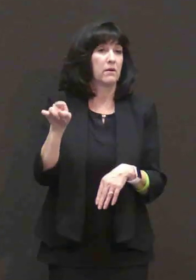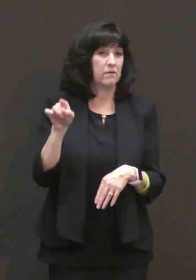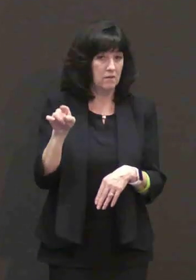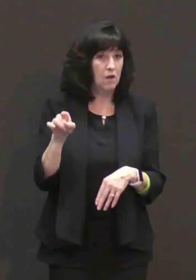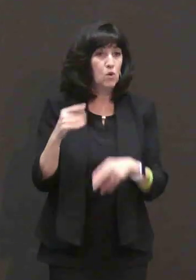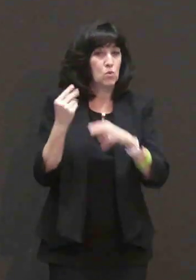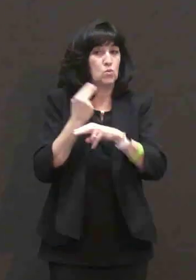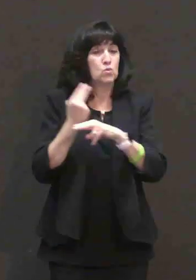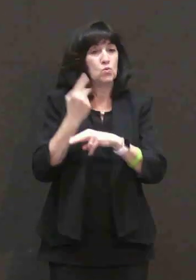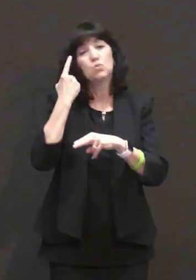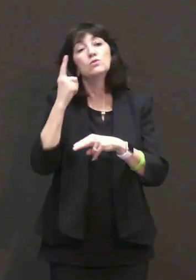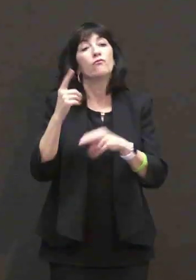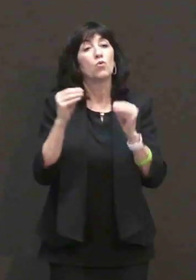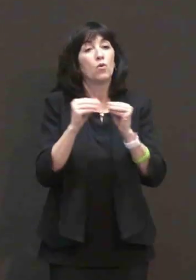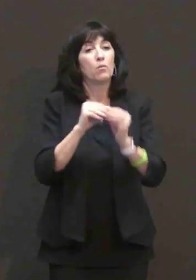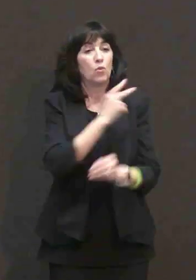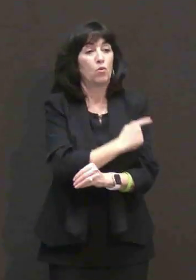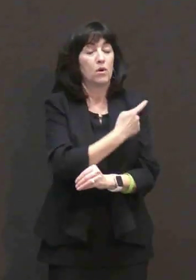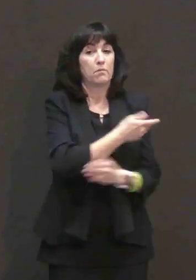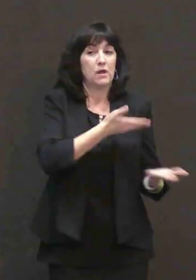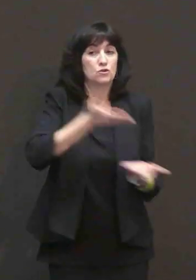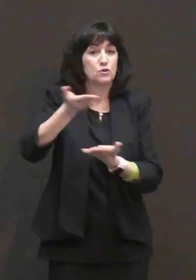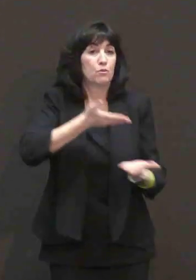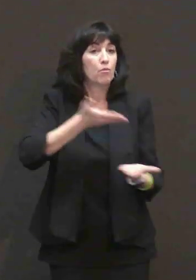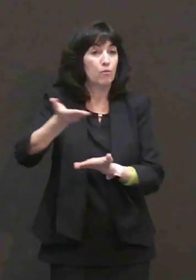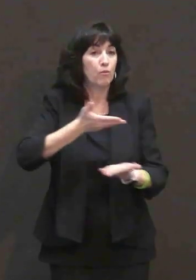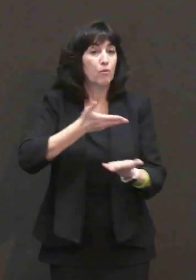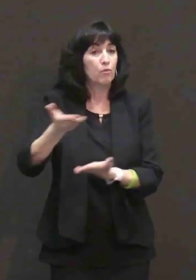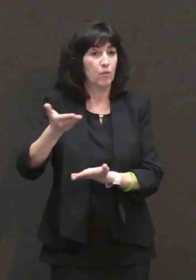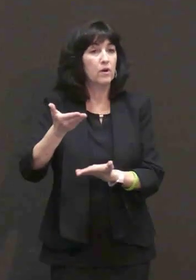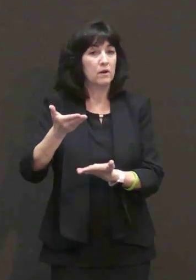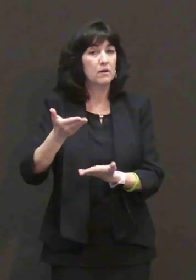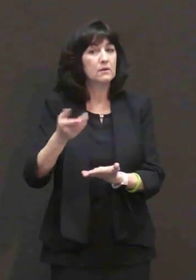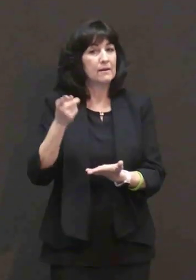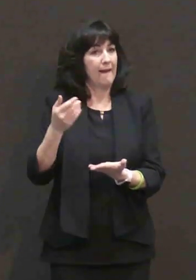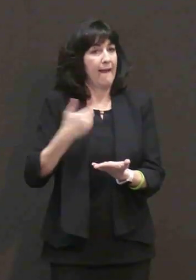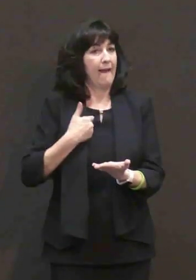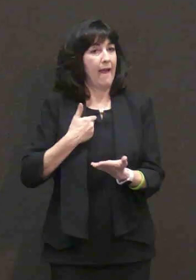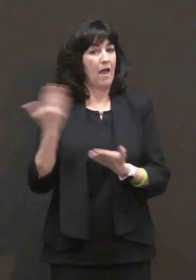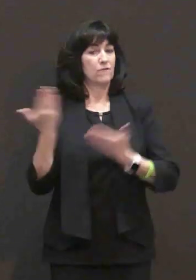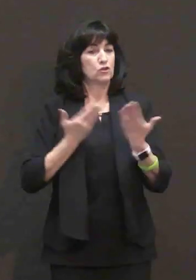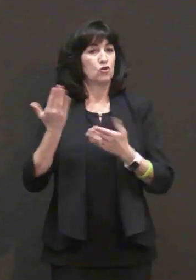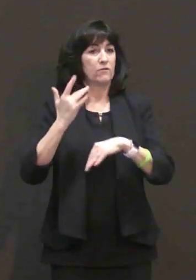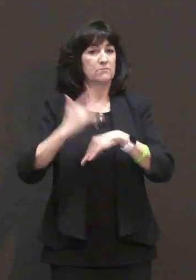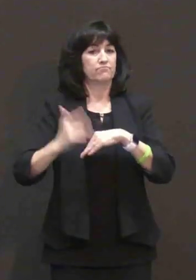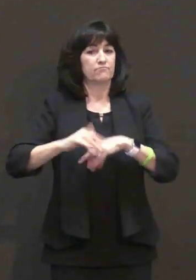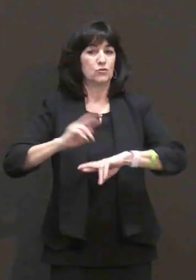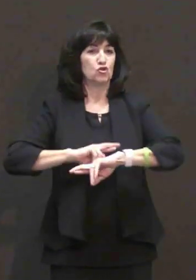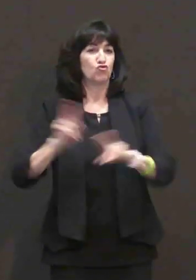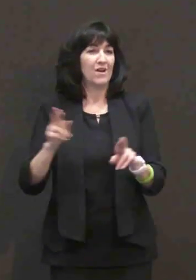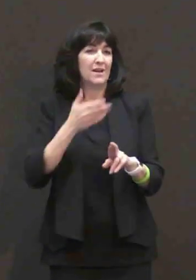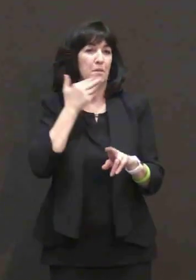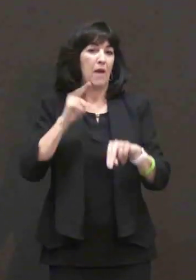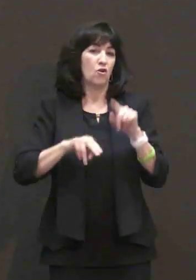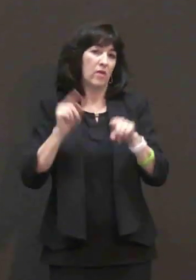in Kent and Sussex County, having something that has the services right across the street is a lot better than right down the